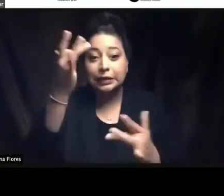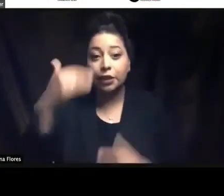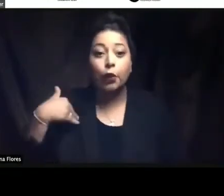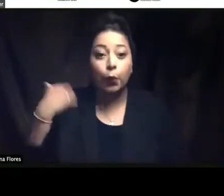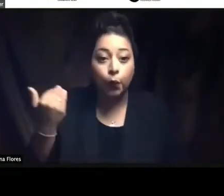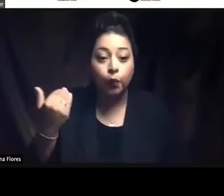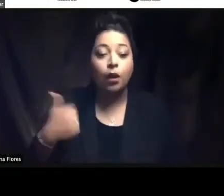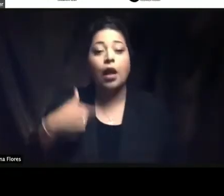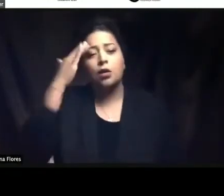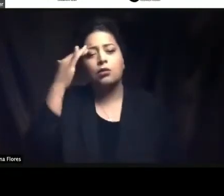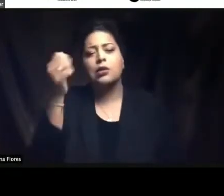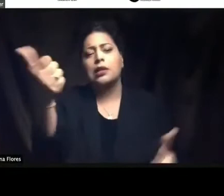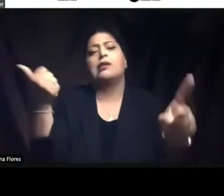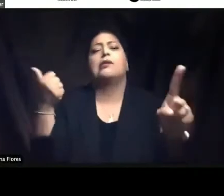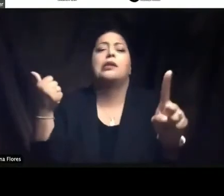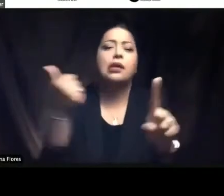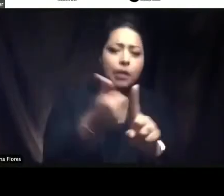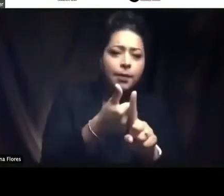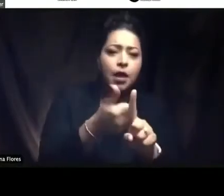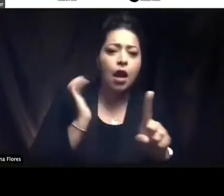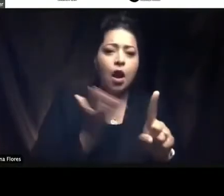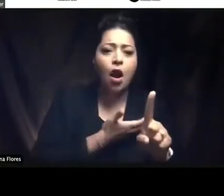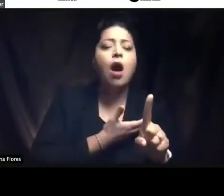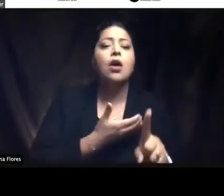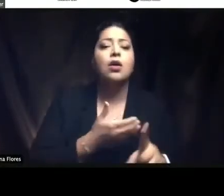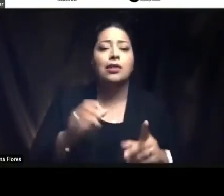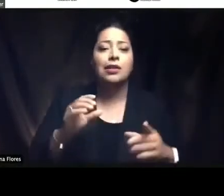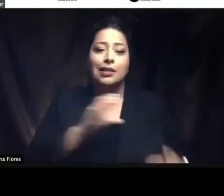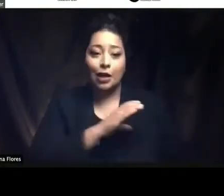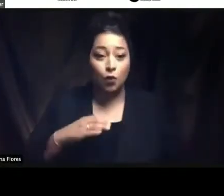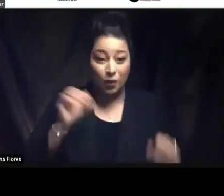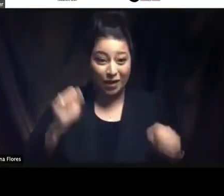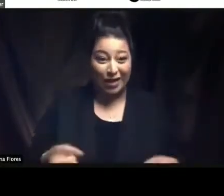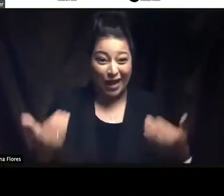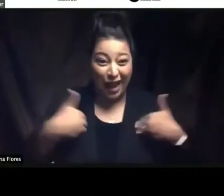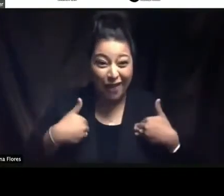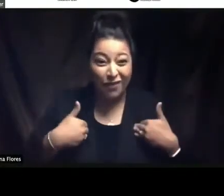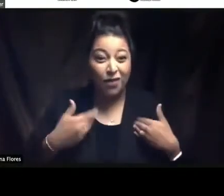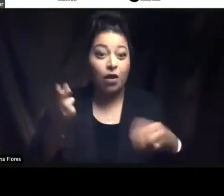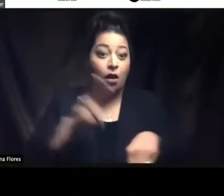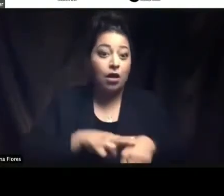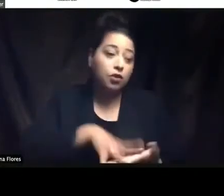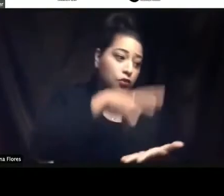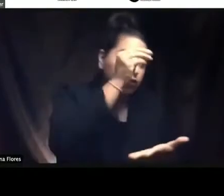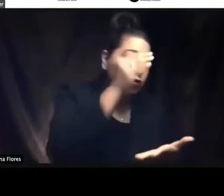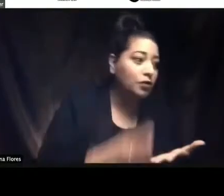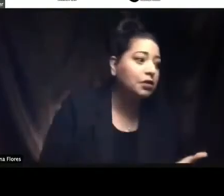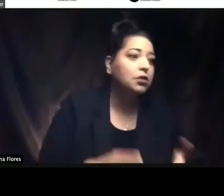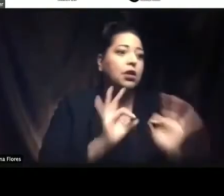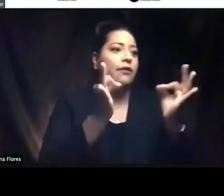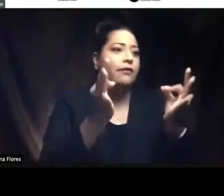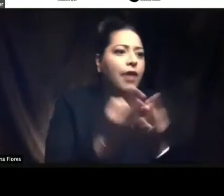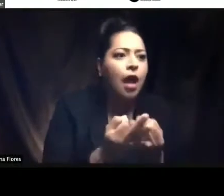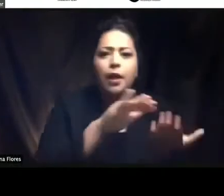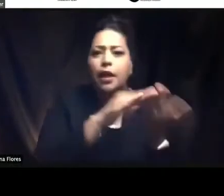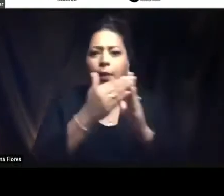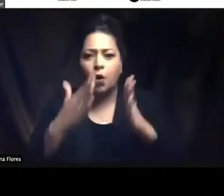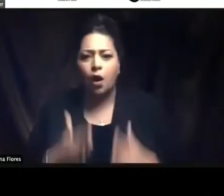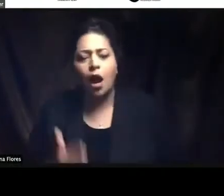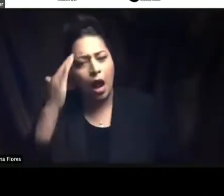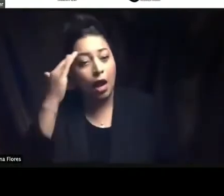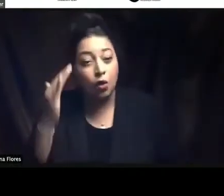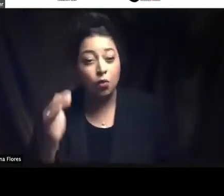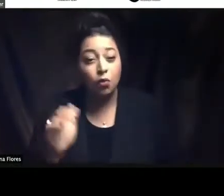know the impact the influence of our council members can have on my students and their families and our neighbors. I know what home repairs,